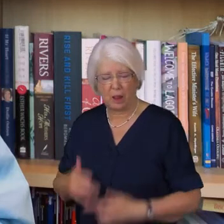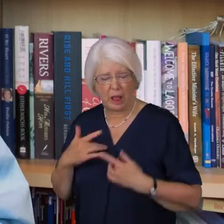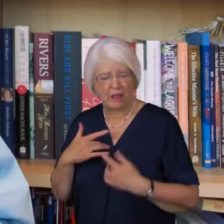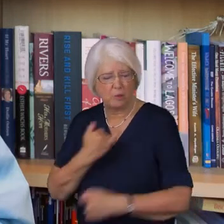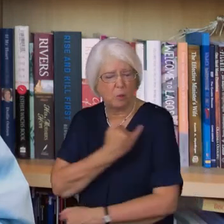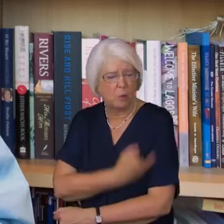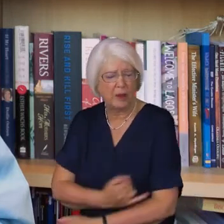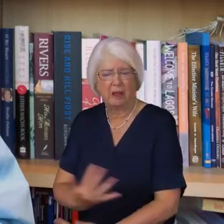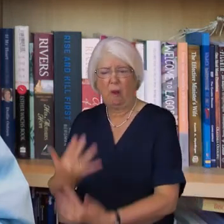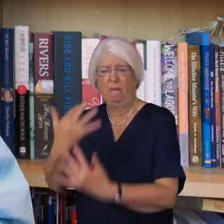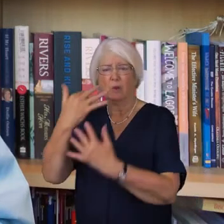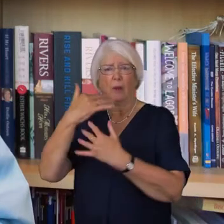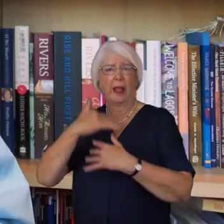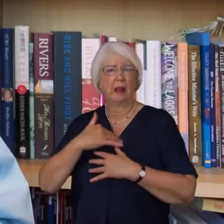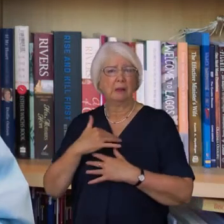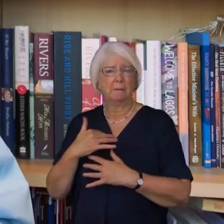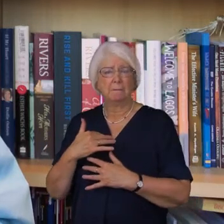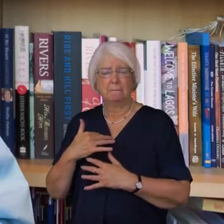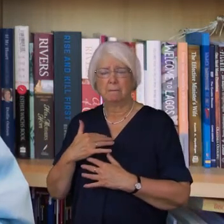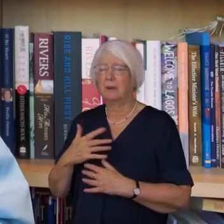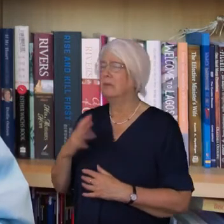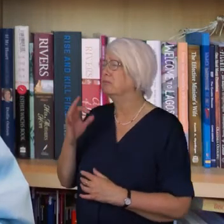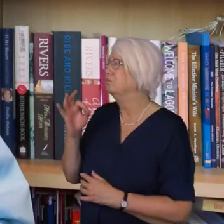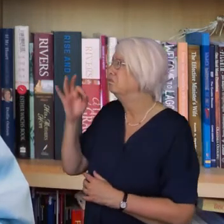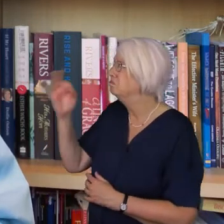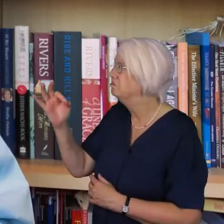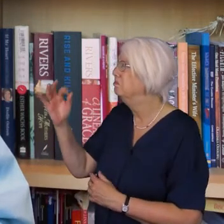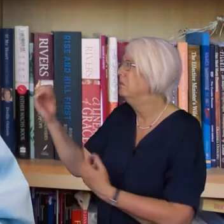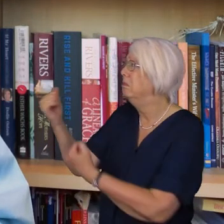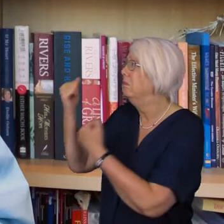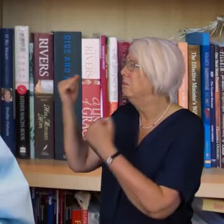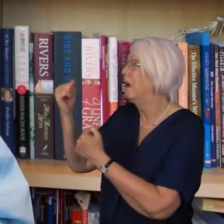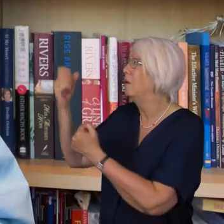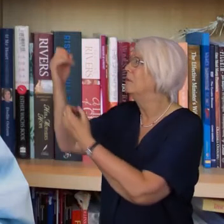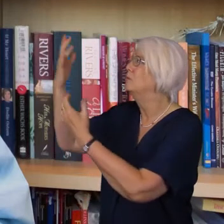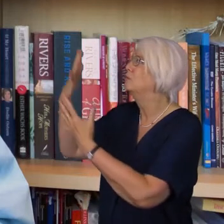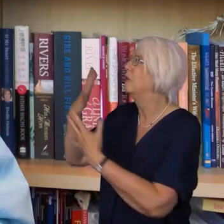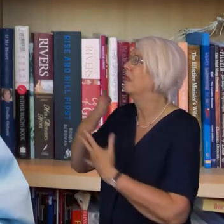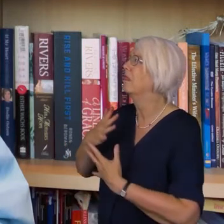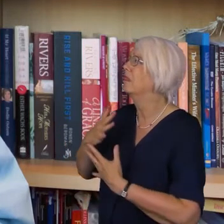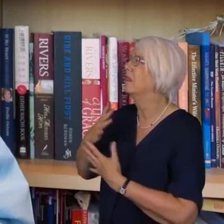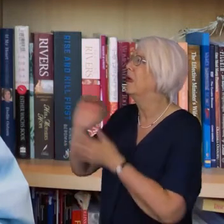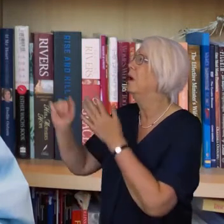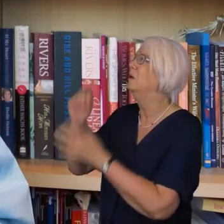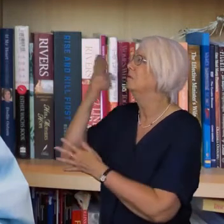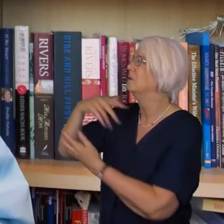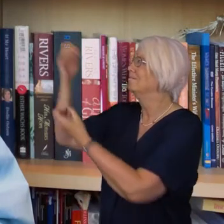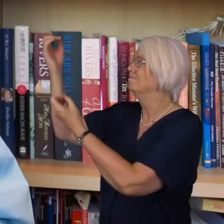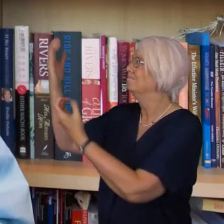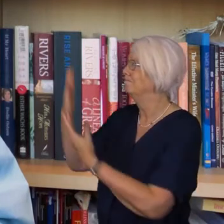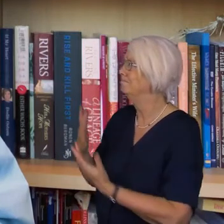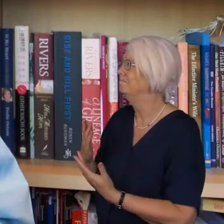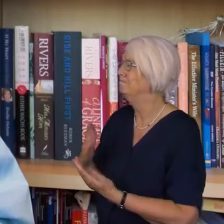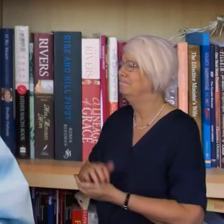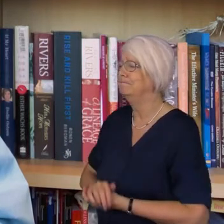Where our lives are weak and overwhelmed, we seek the power of your breath.